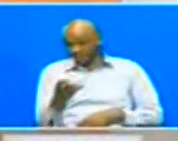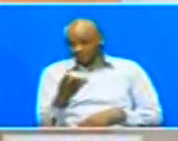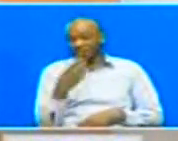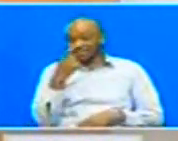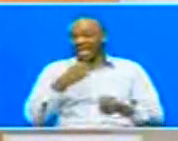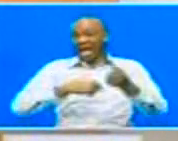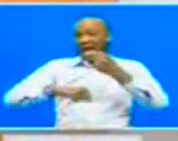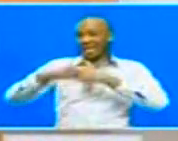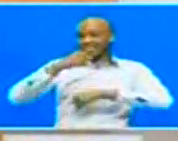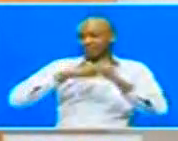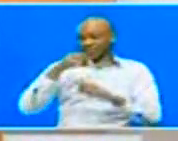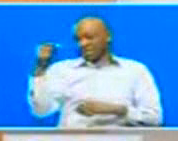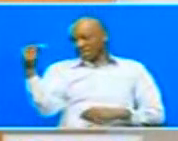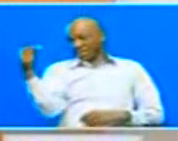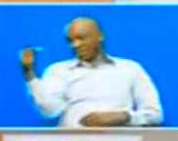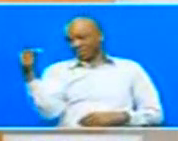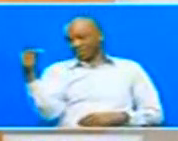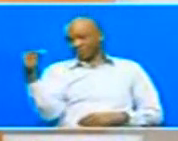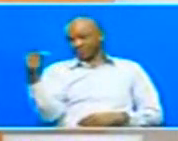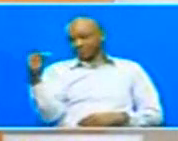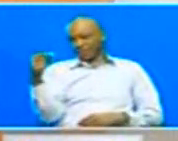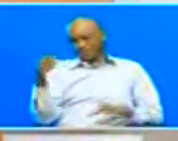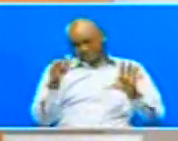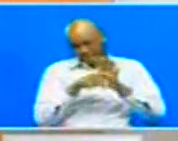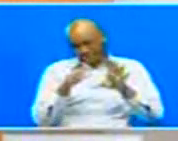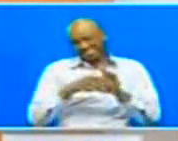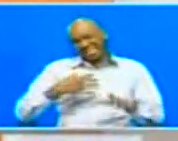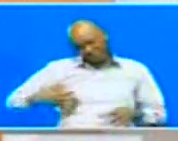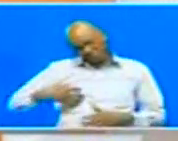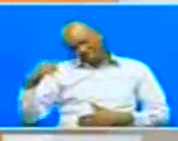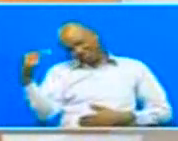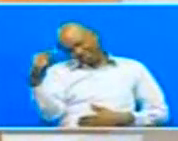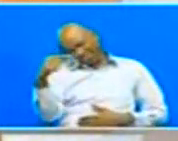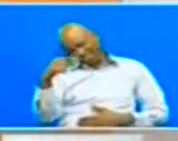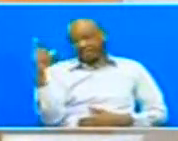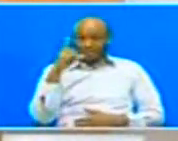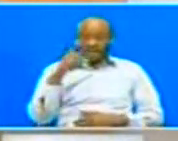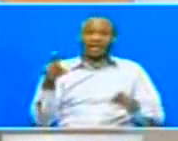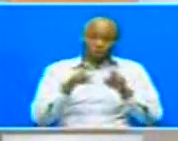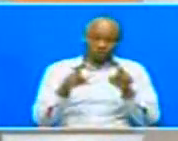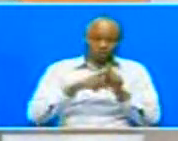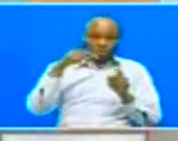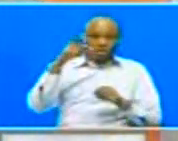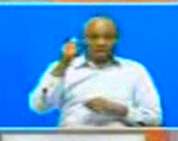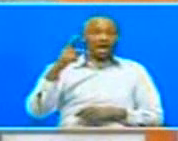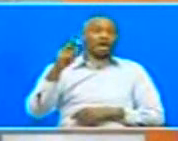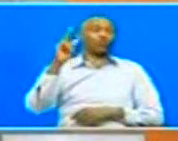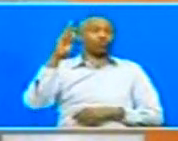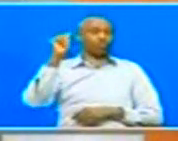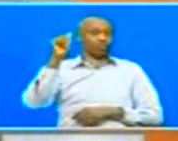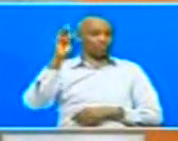the activities of some of the members of the refugee camps in Dadaab and also in Kakuma. For